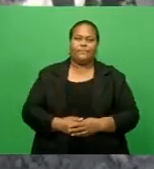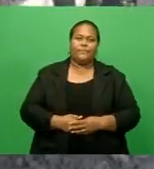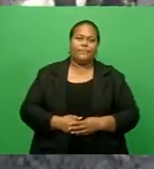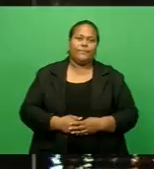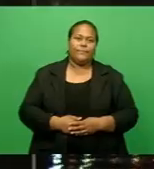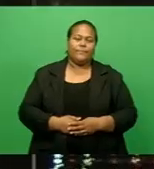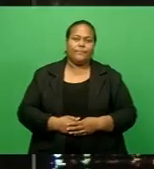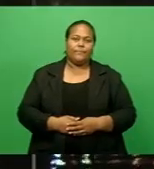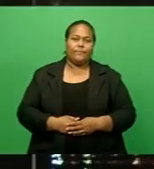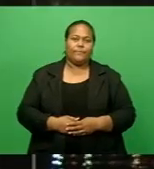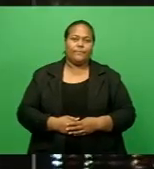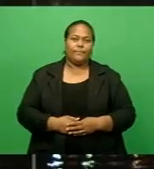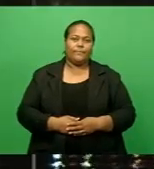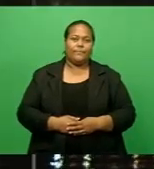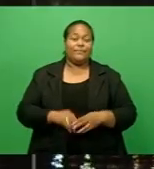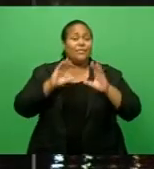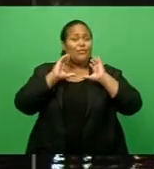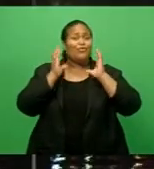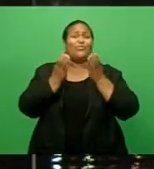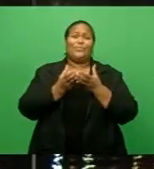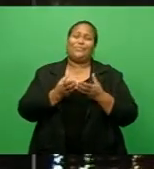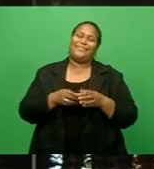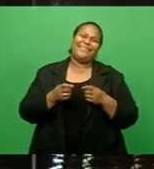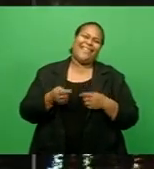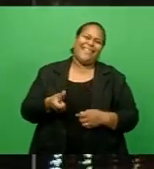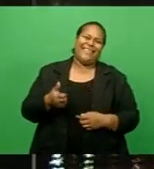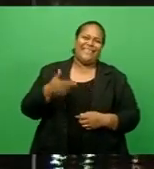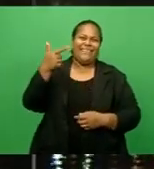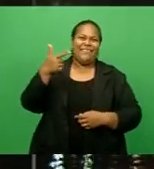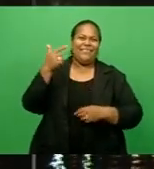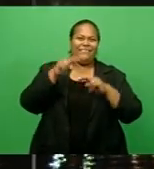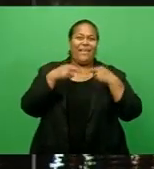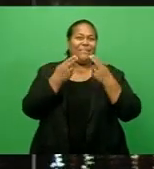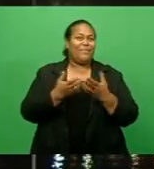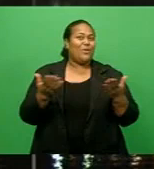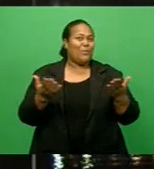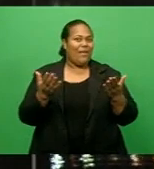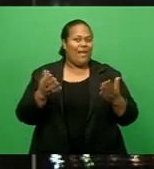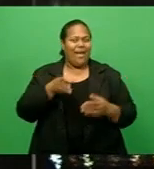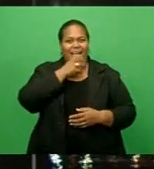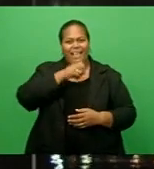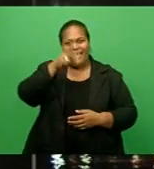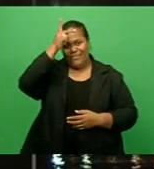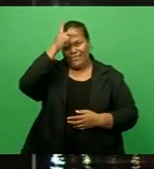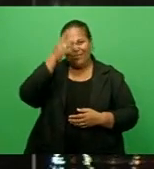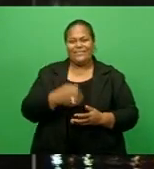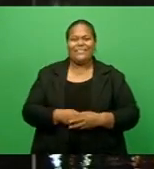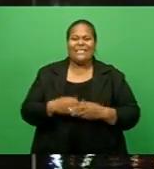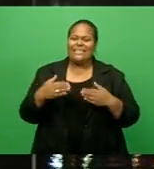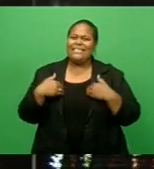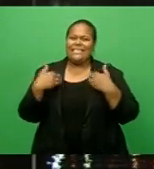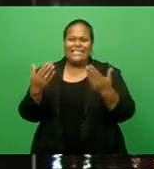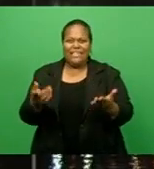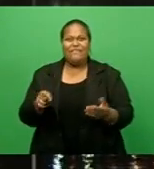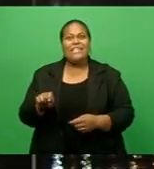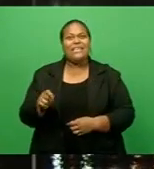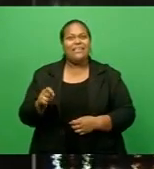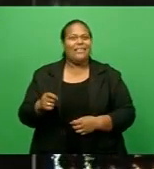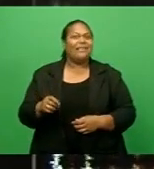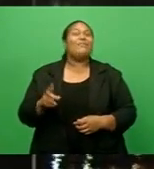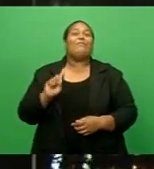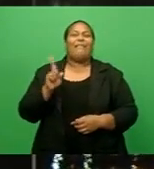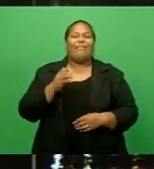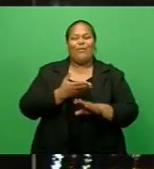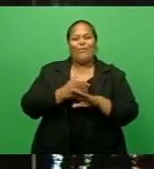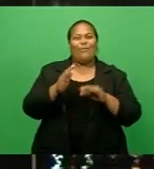News. Christmas came early for 7 families in Narikoso, Onokandavu, as they were given keys to their new homes